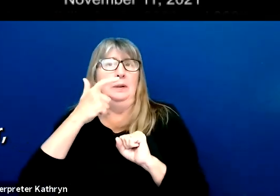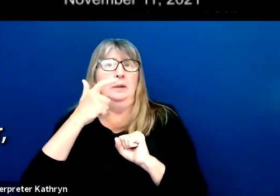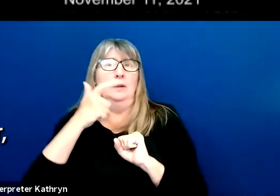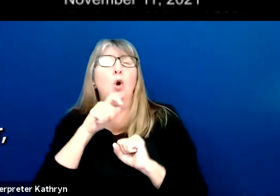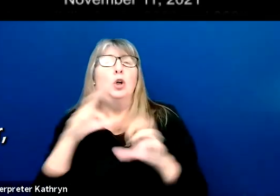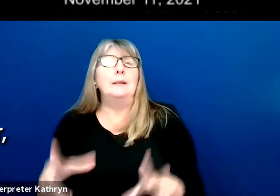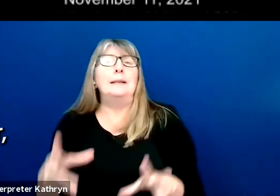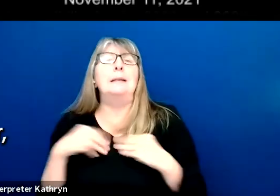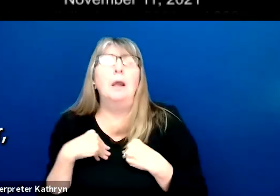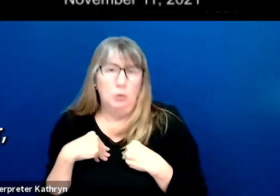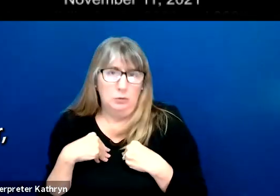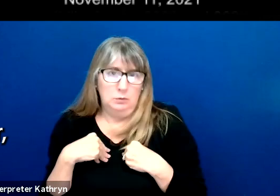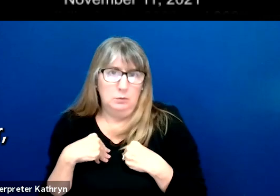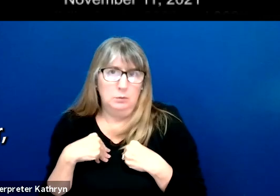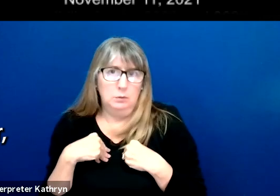settle for